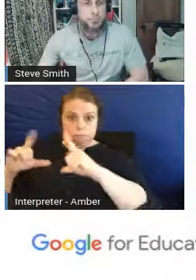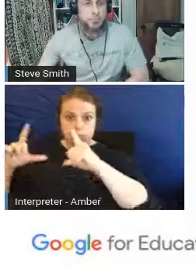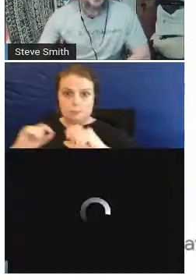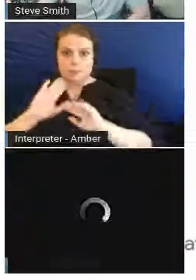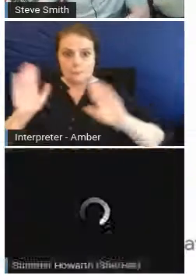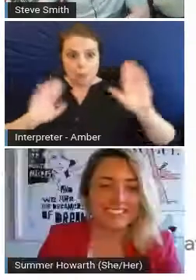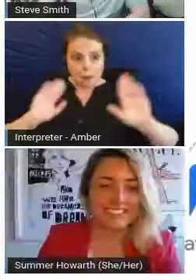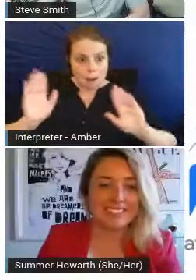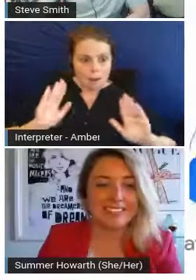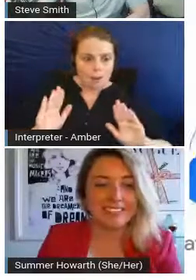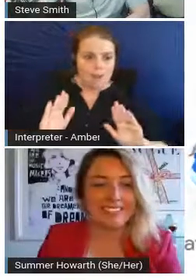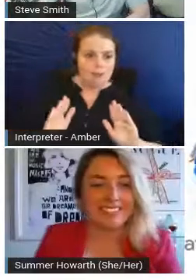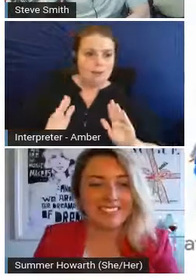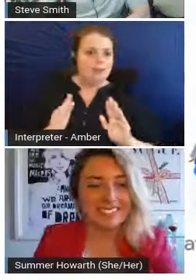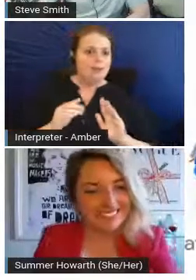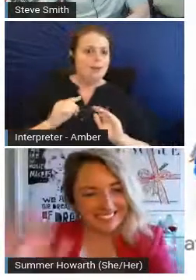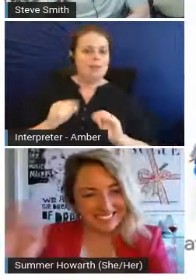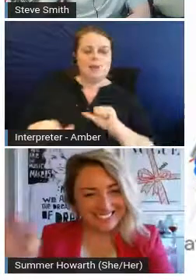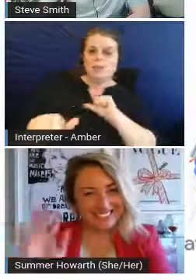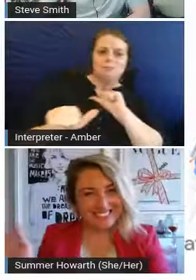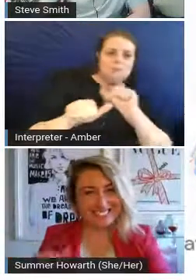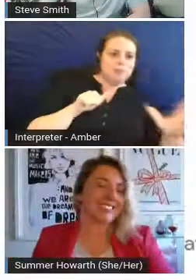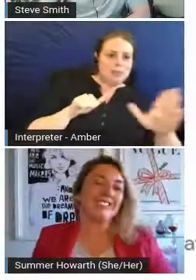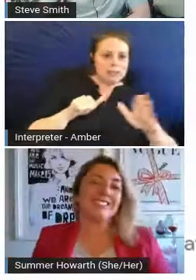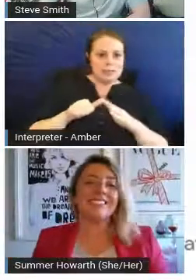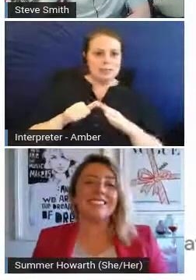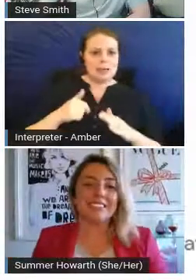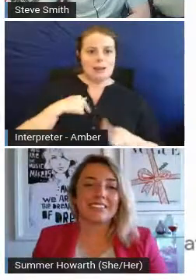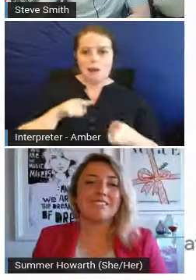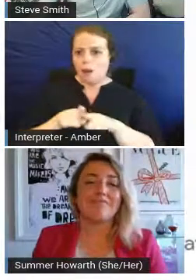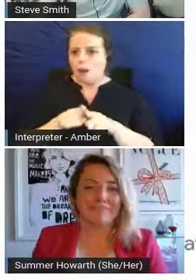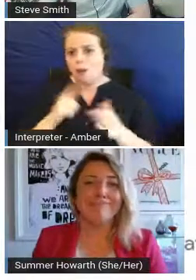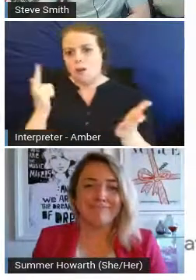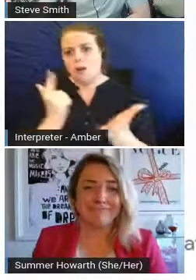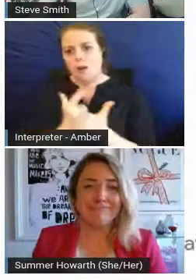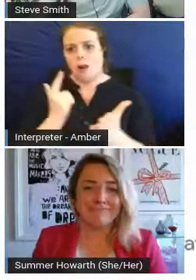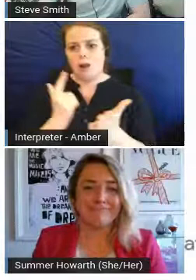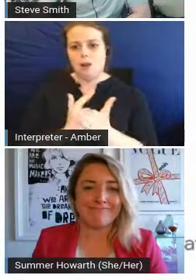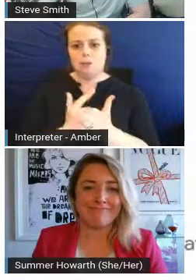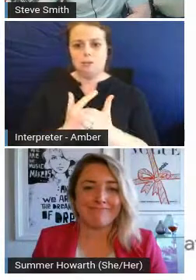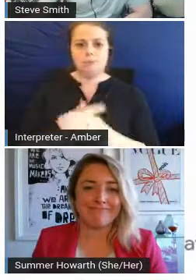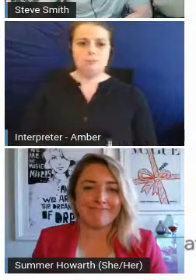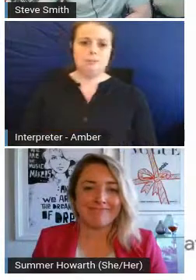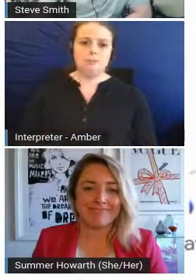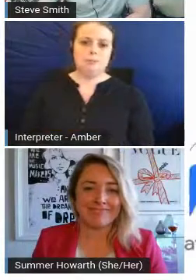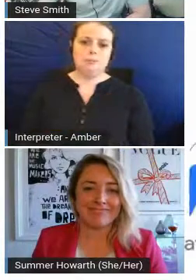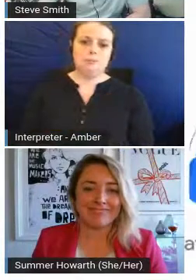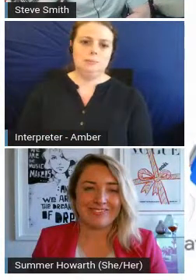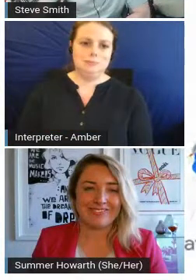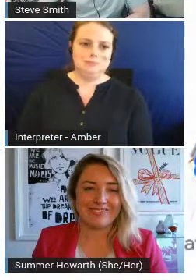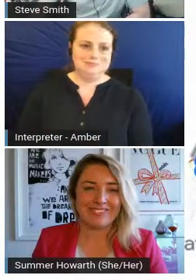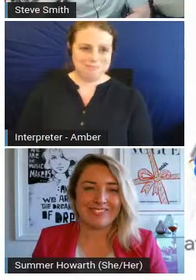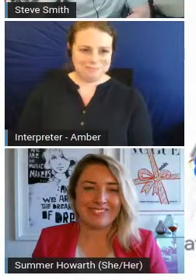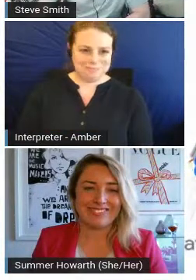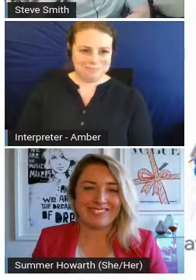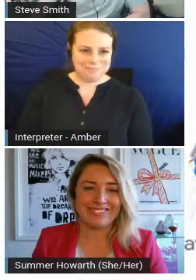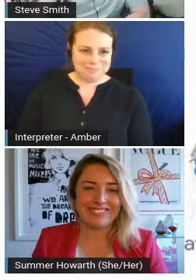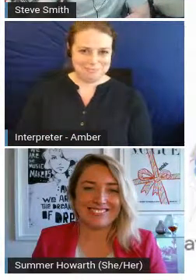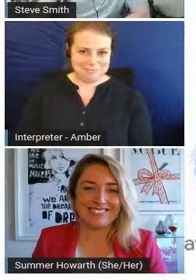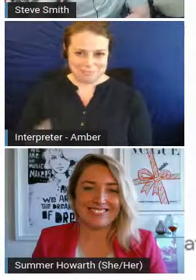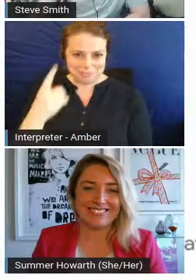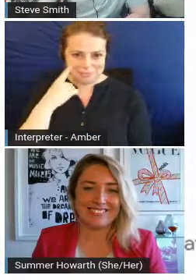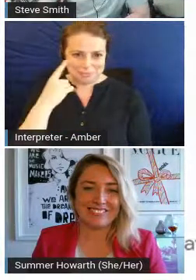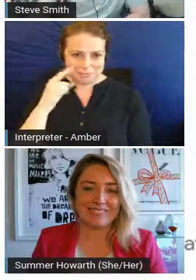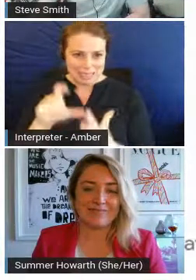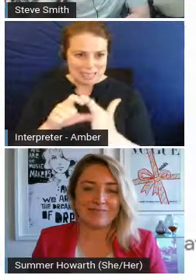absolutely brilliant. I learned so much in that. There we go. Looking at that data piece,